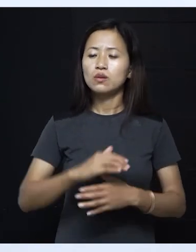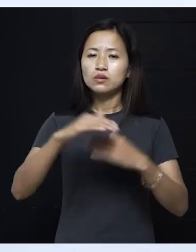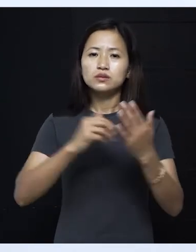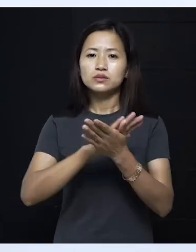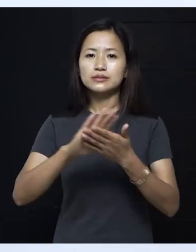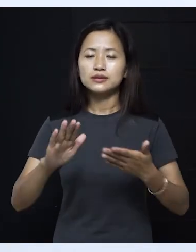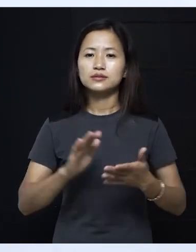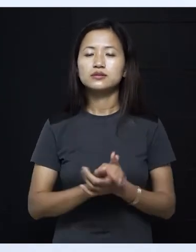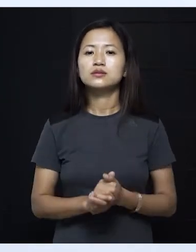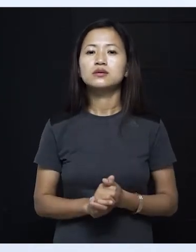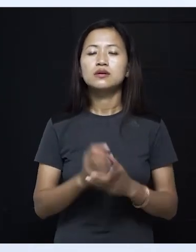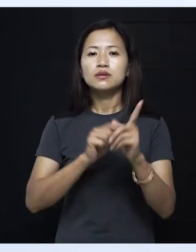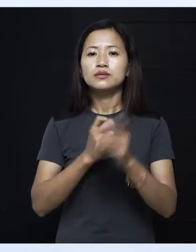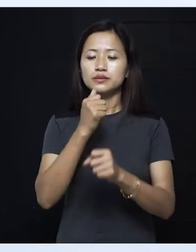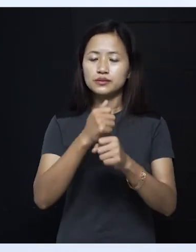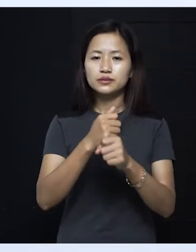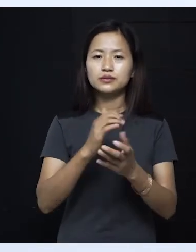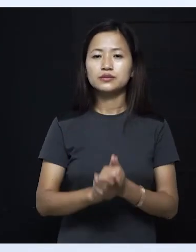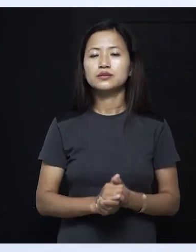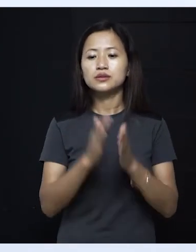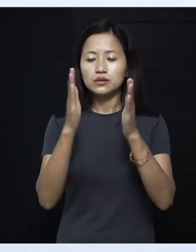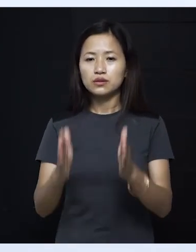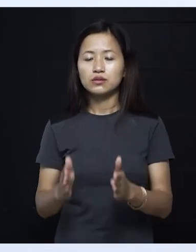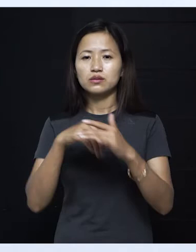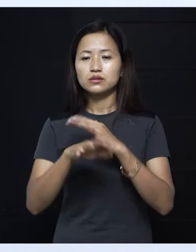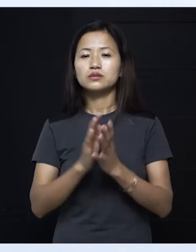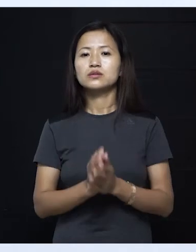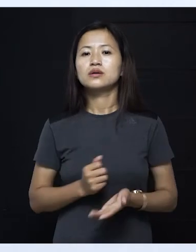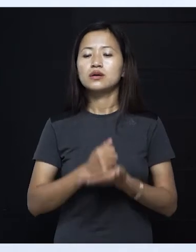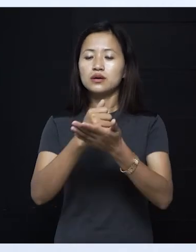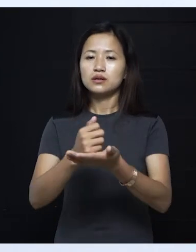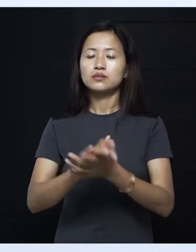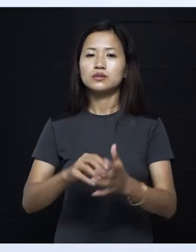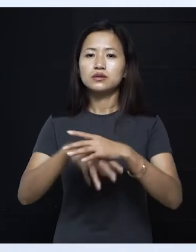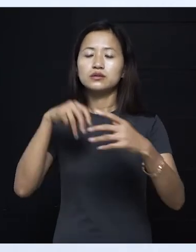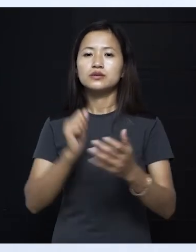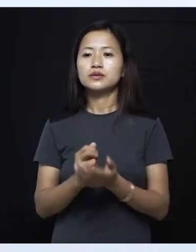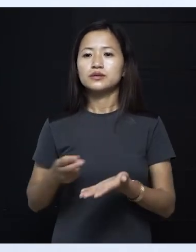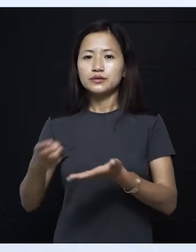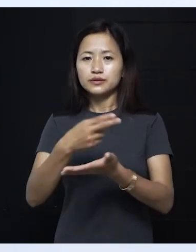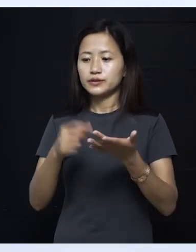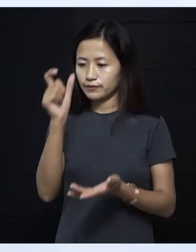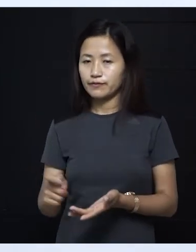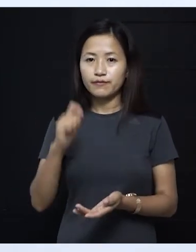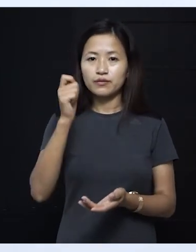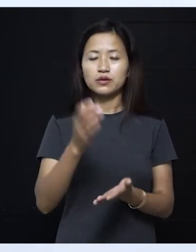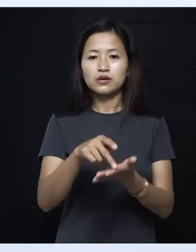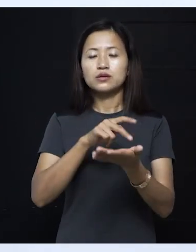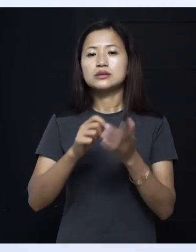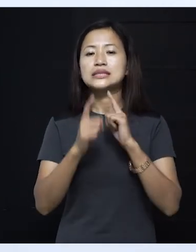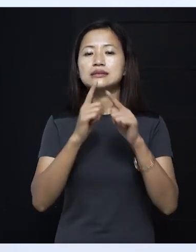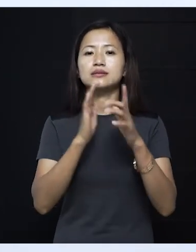done by the government in order to help out the farmers. Then apart from this, we have